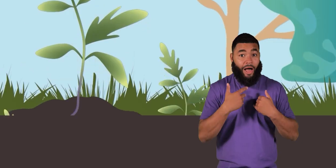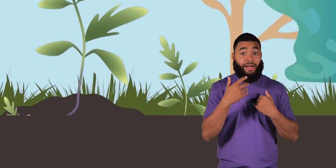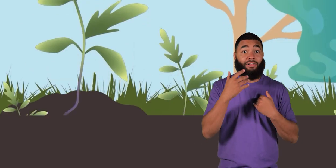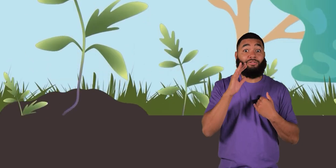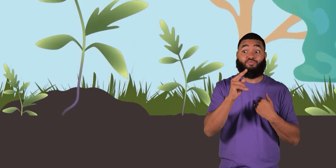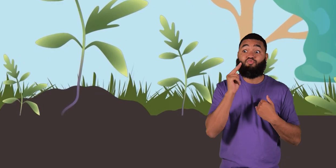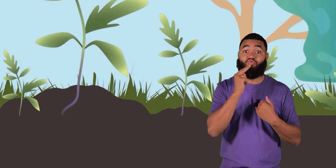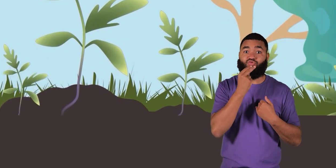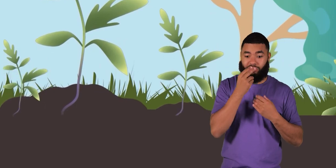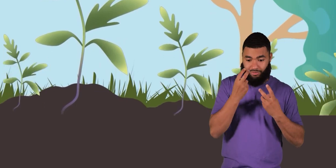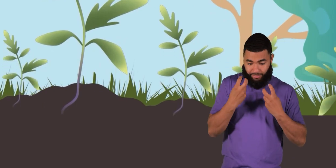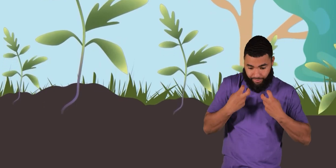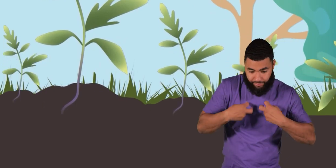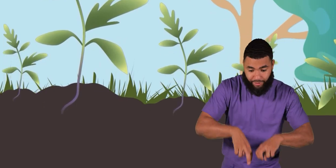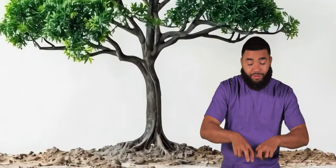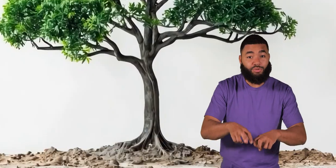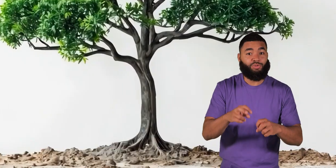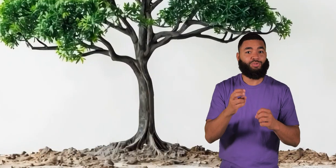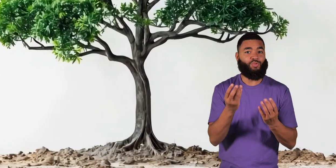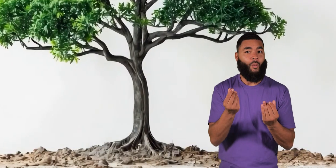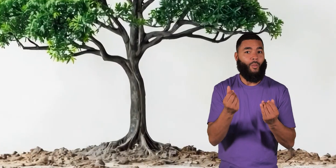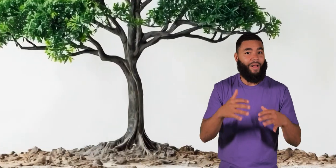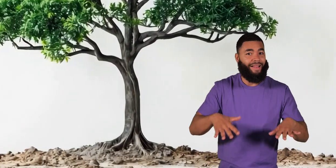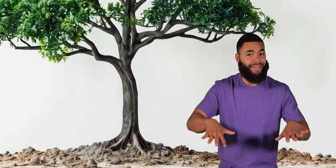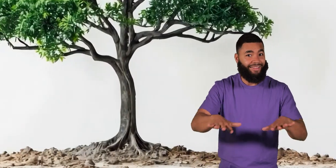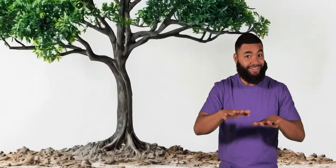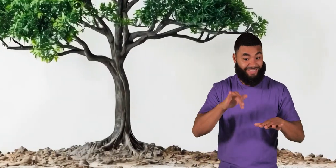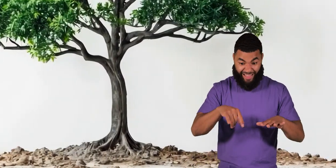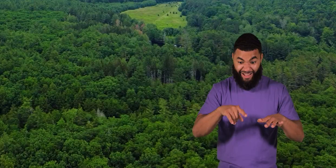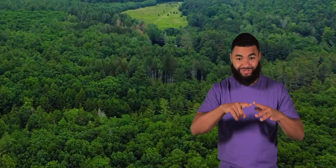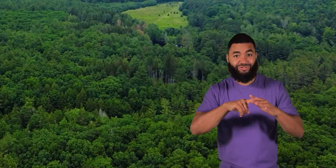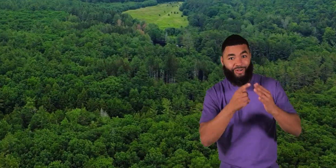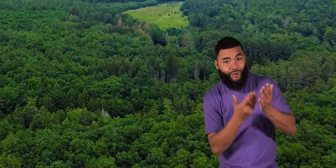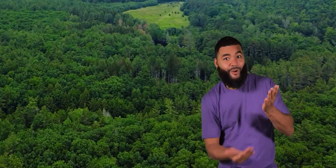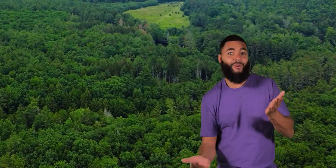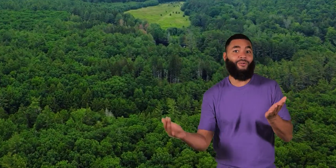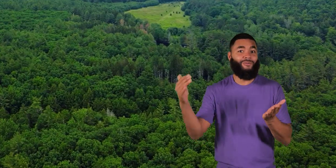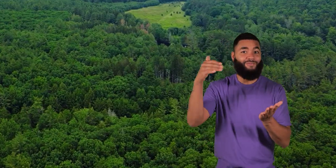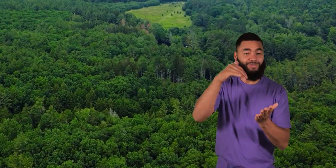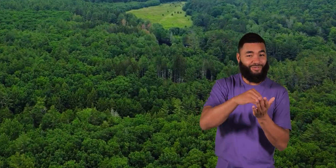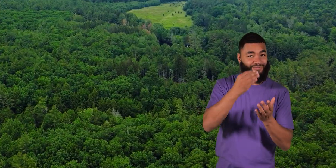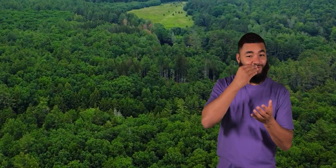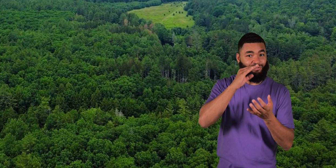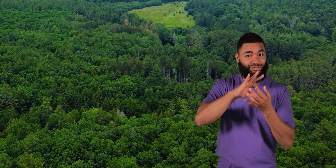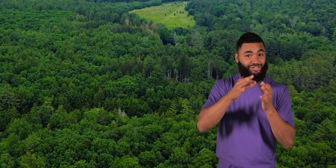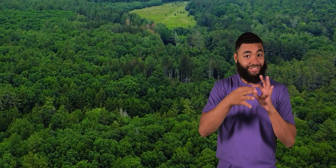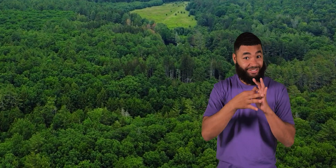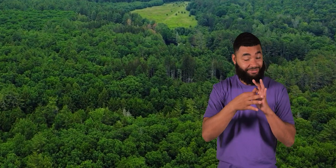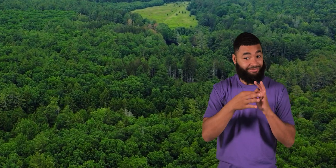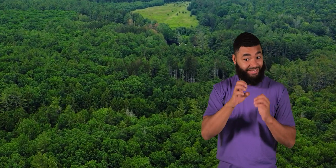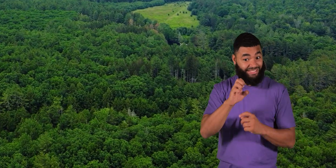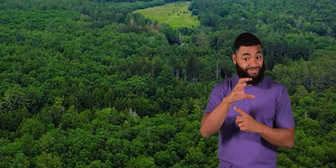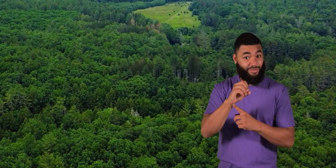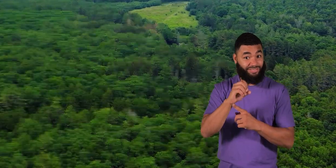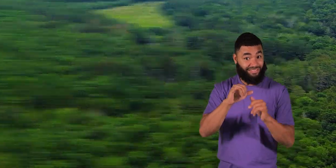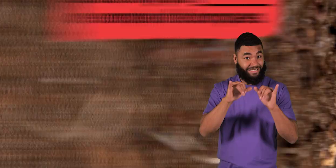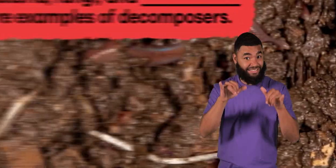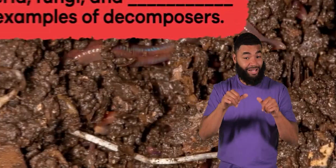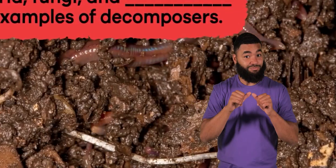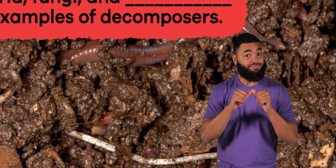This helps new plants to grow, which restarts the food chain and makes sure that ecosystems continue to function.